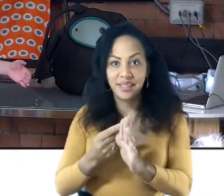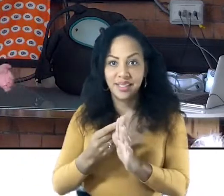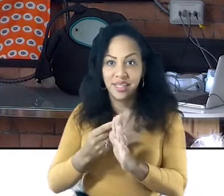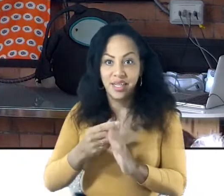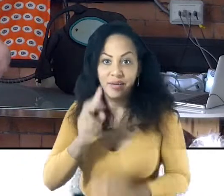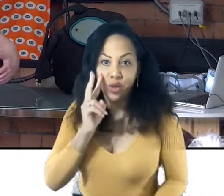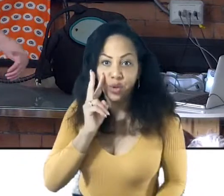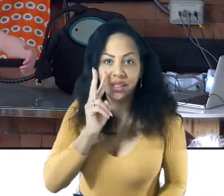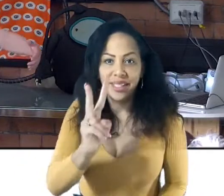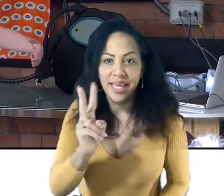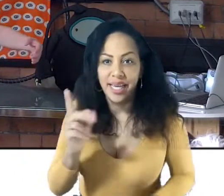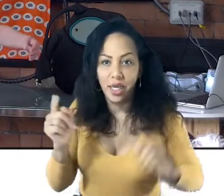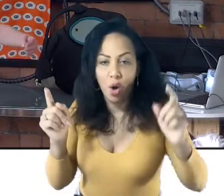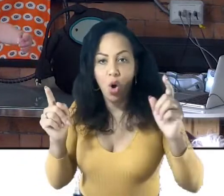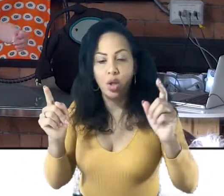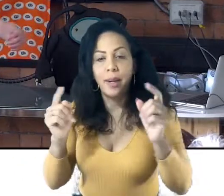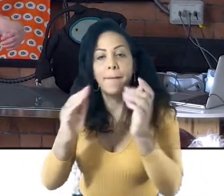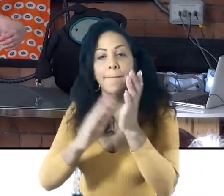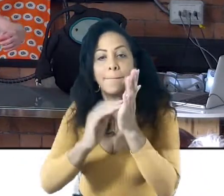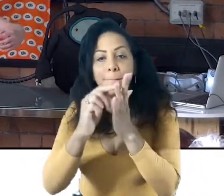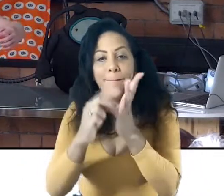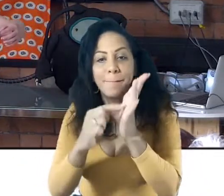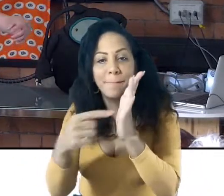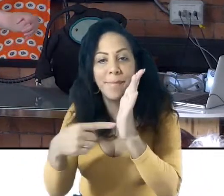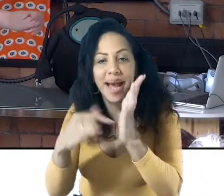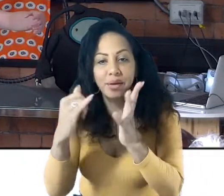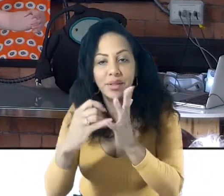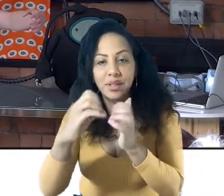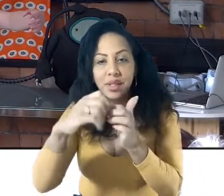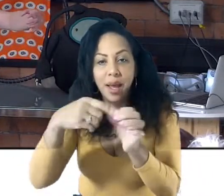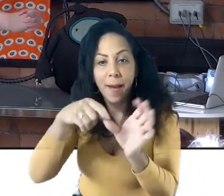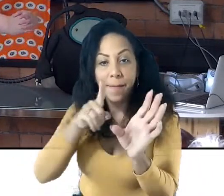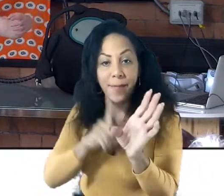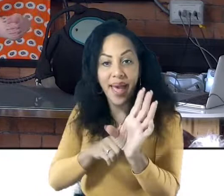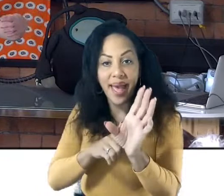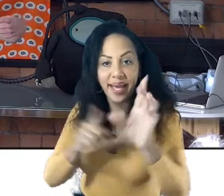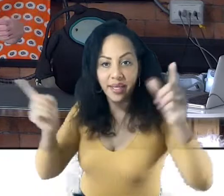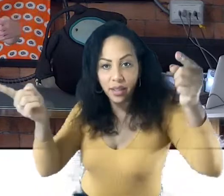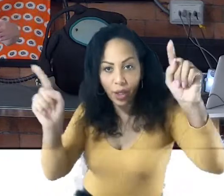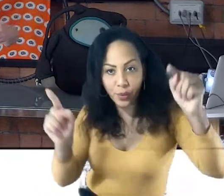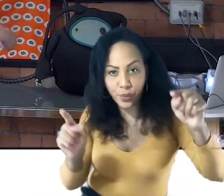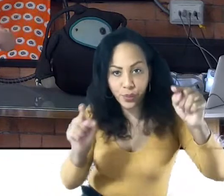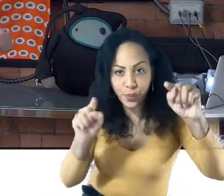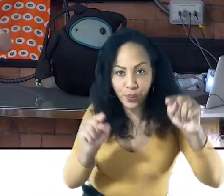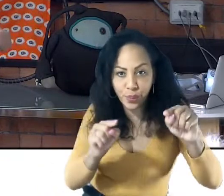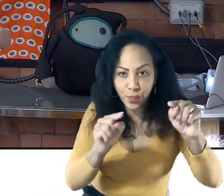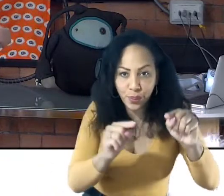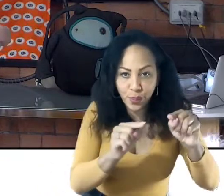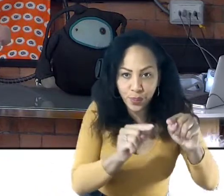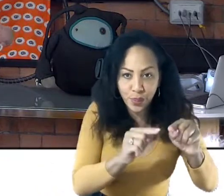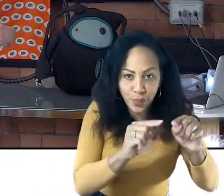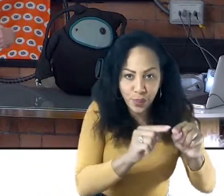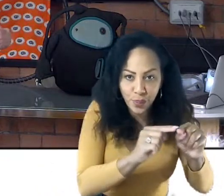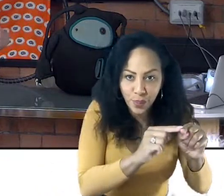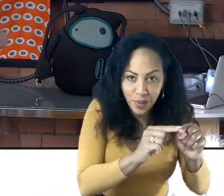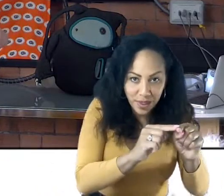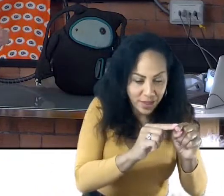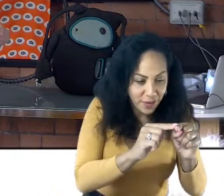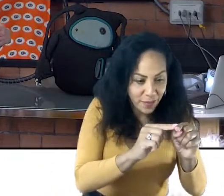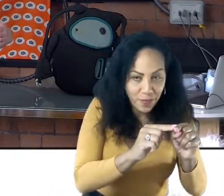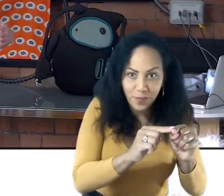bottom. And Mounts Bay is almost like a natural harbour. It's quite an extraordinary place.